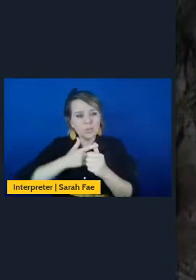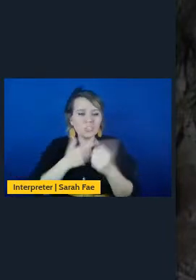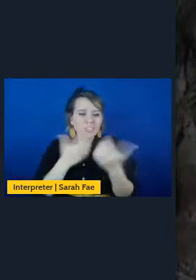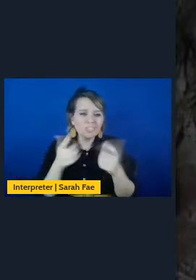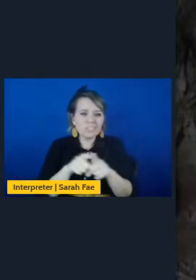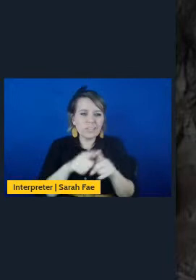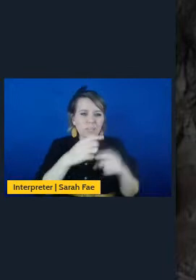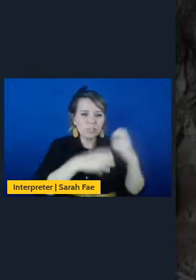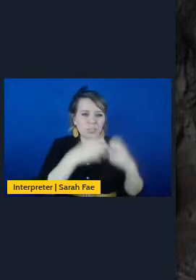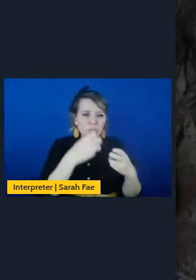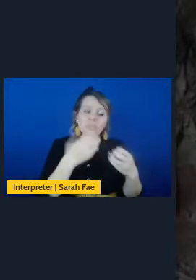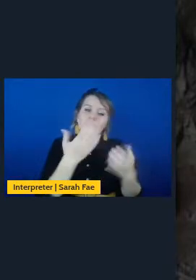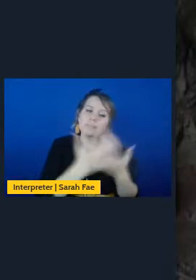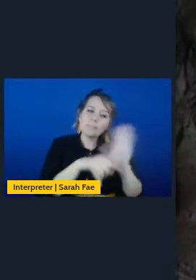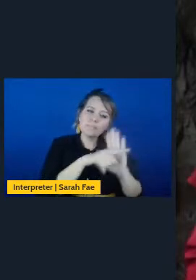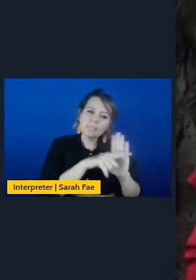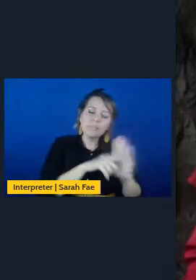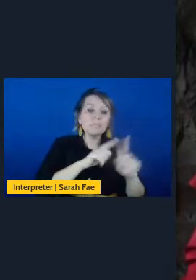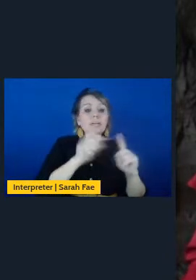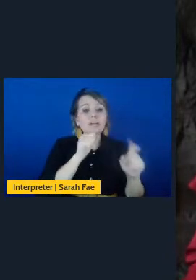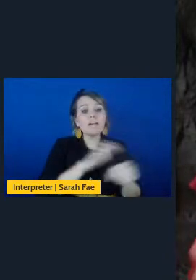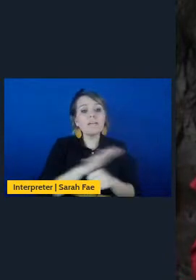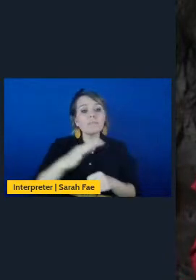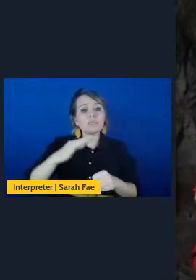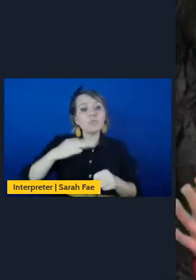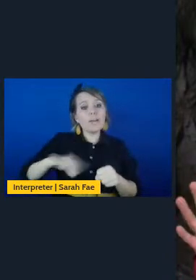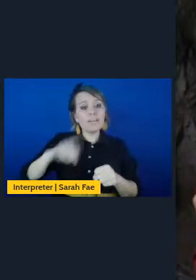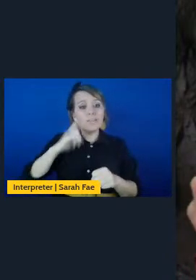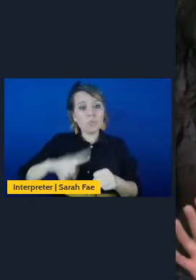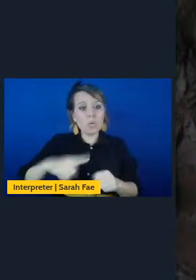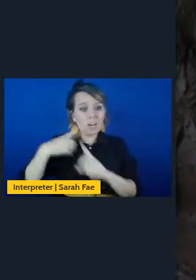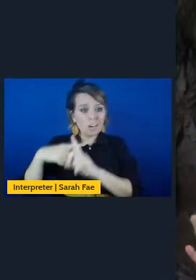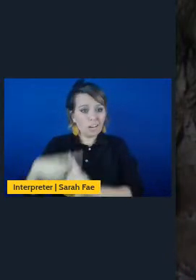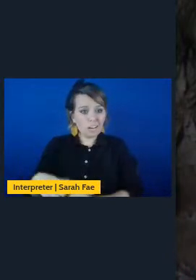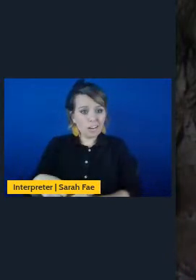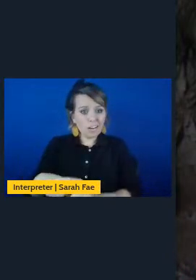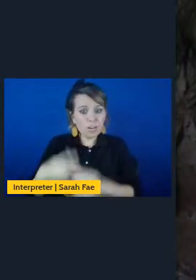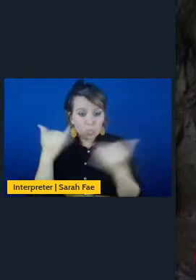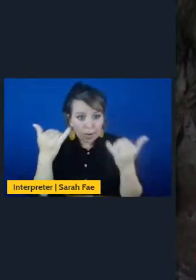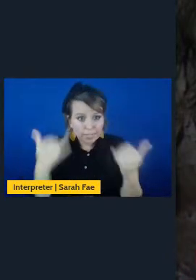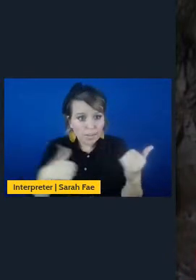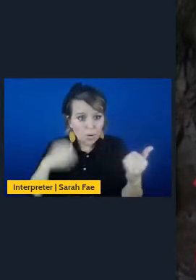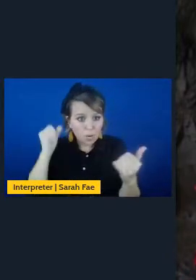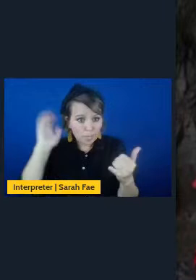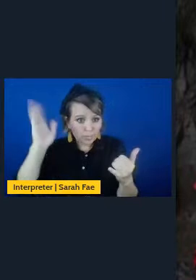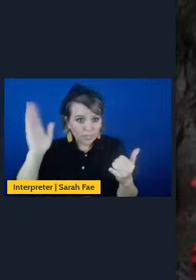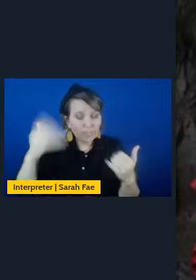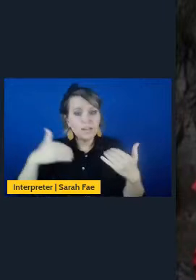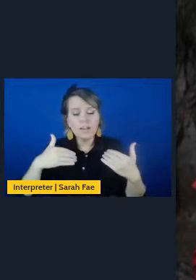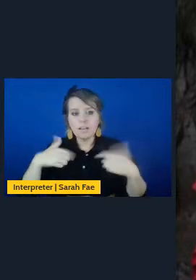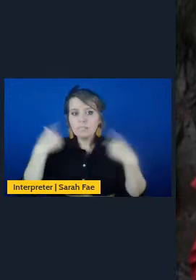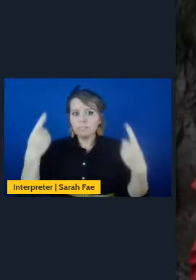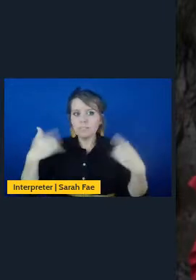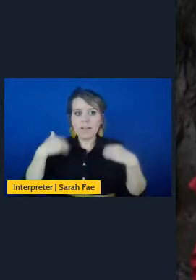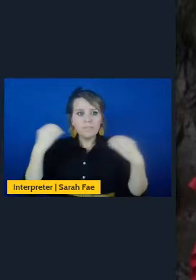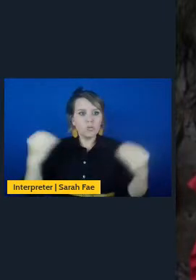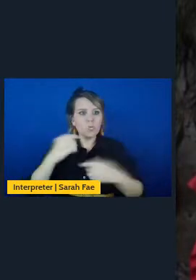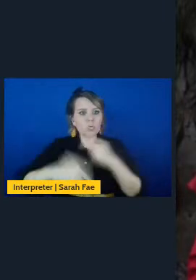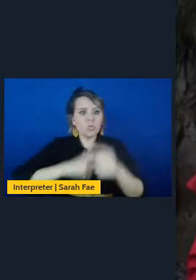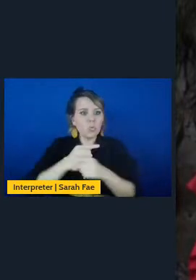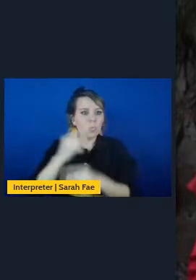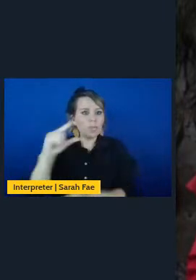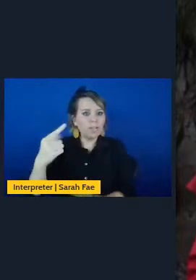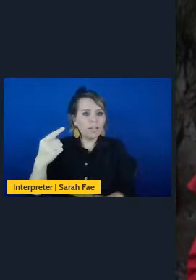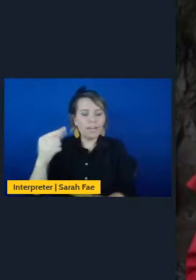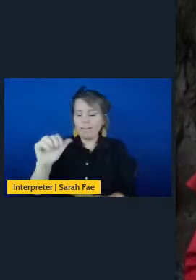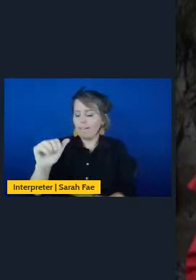they don't get enough credit for its benefits. As of the time that I'm saying these words, there has never been a global AWS